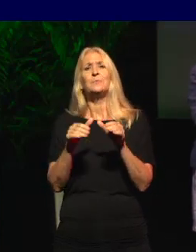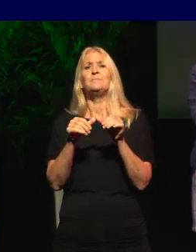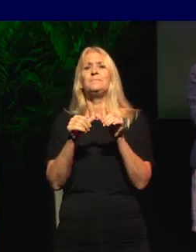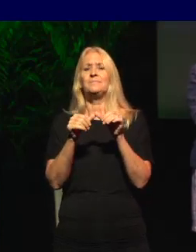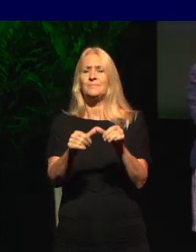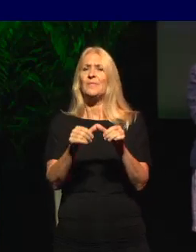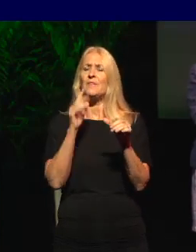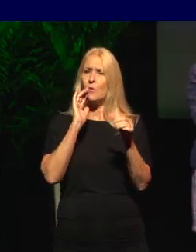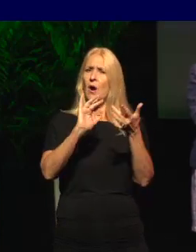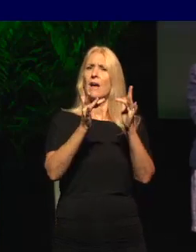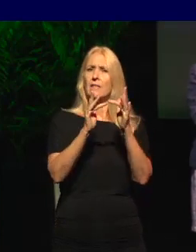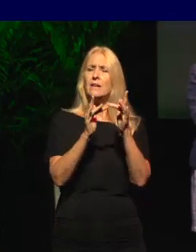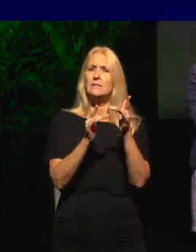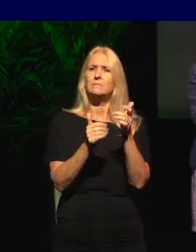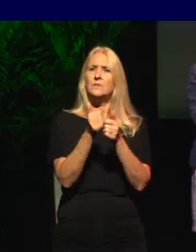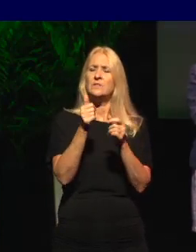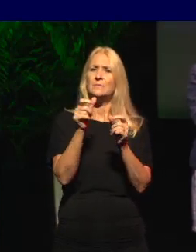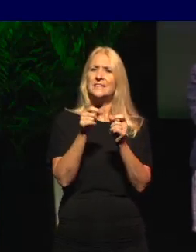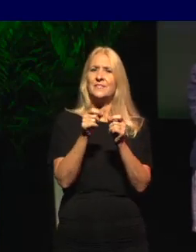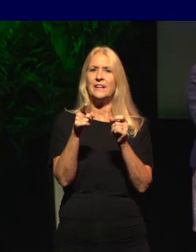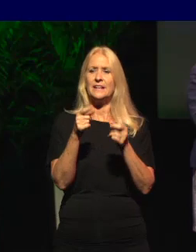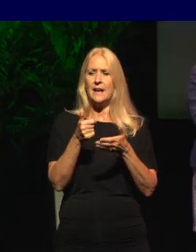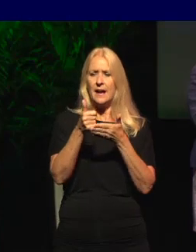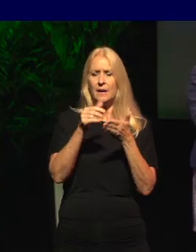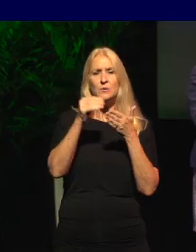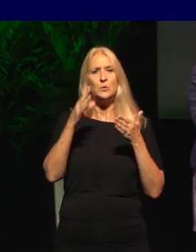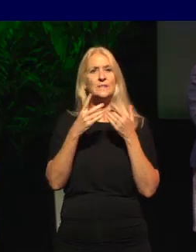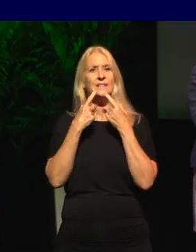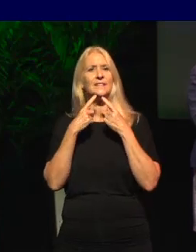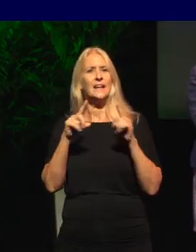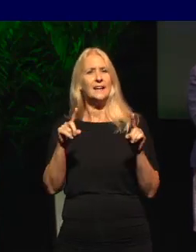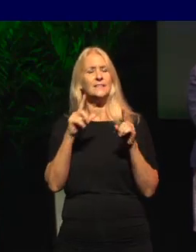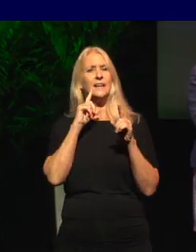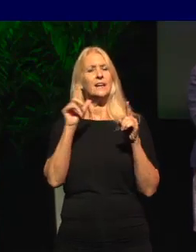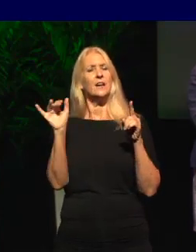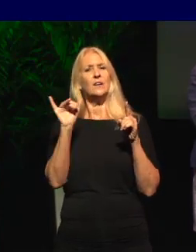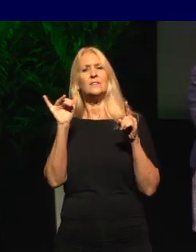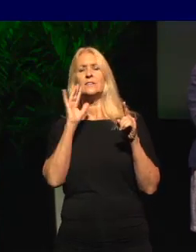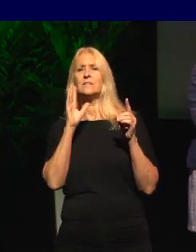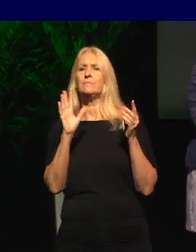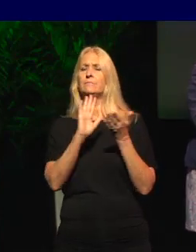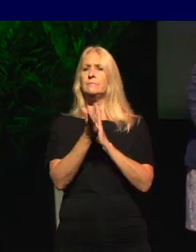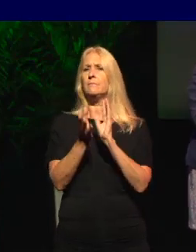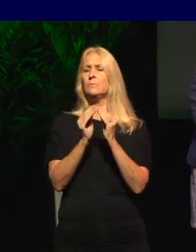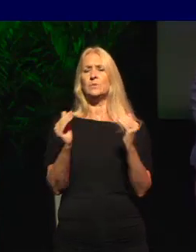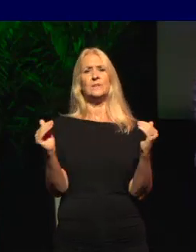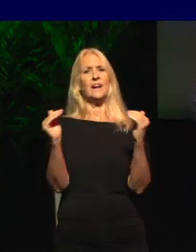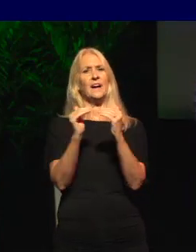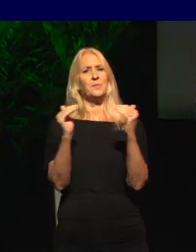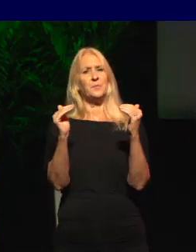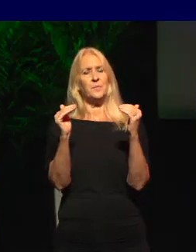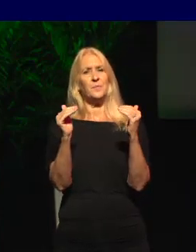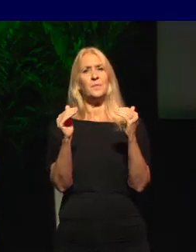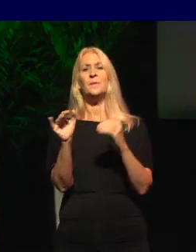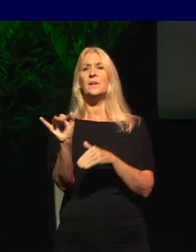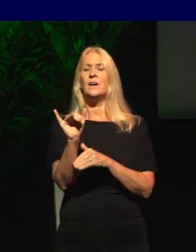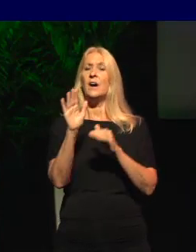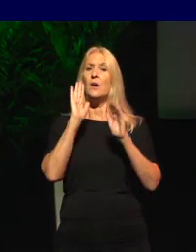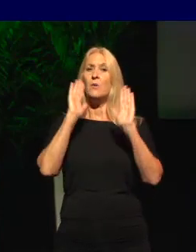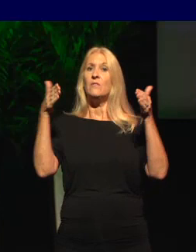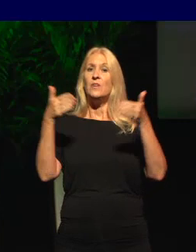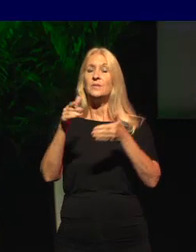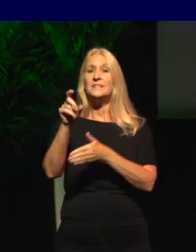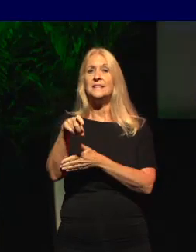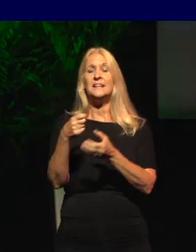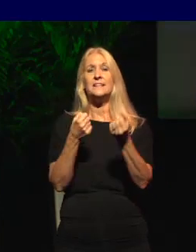environment, to help support student success and begin to close equity gaps in achievement. And finally, we're focused on the need to support our